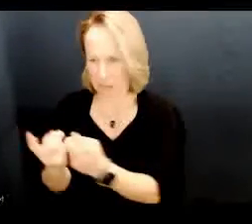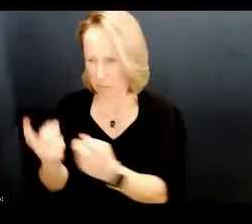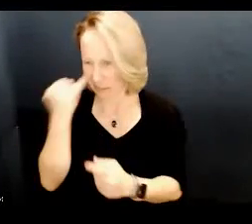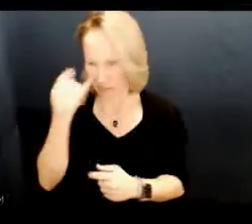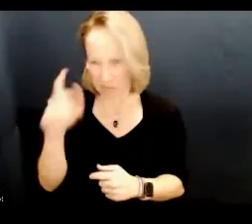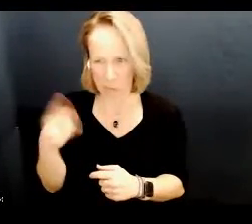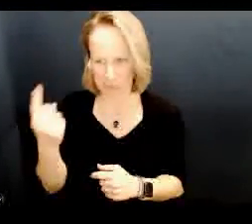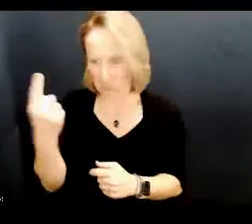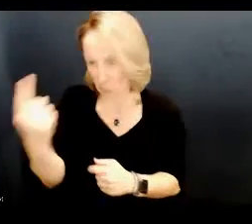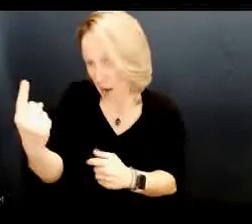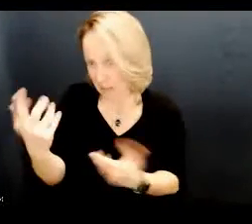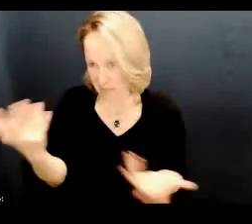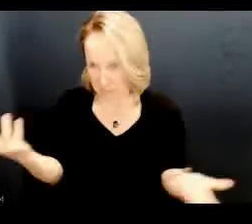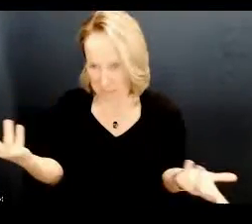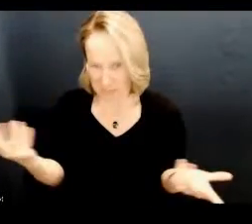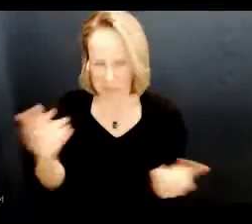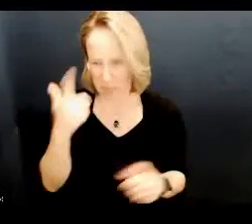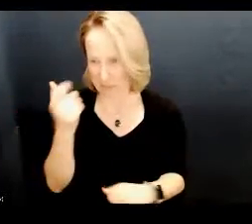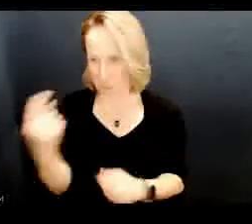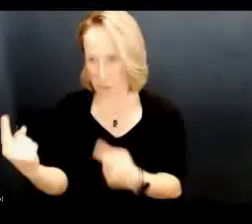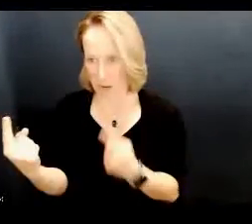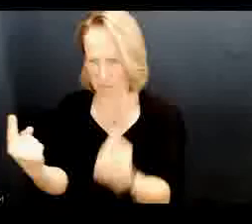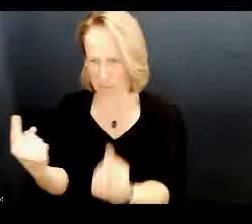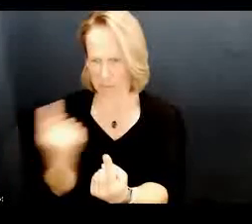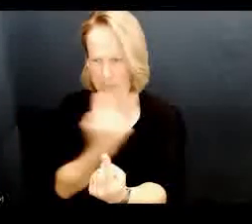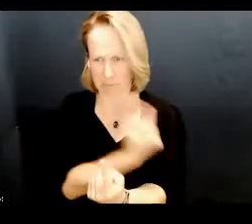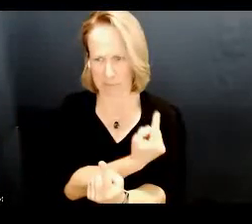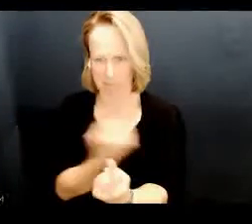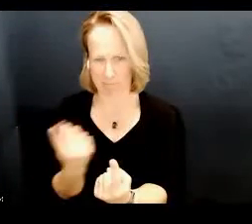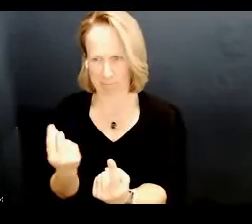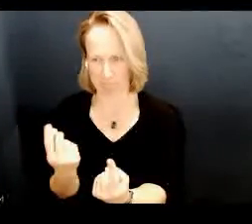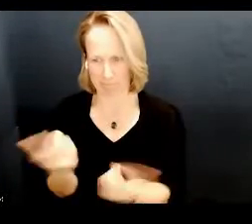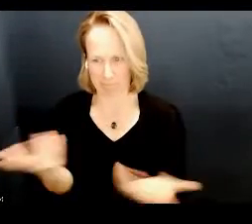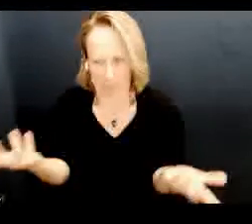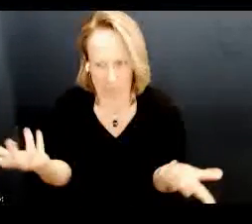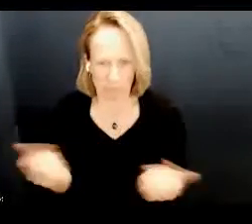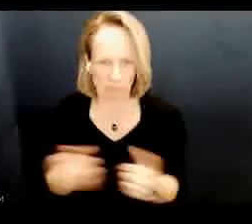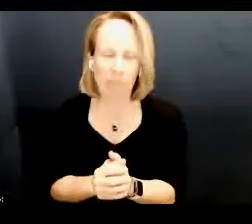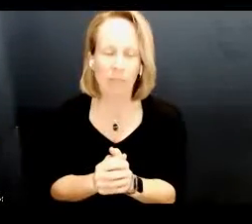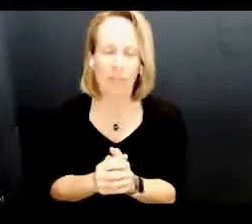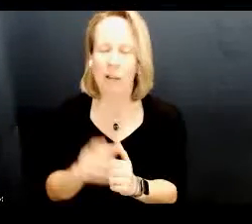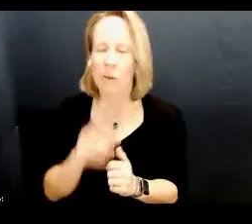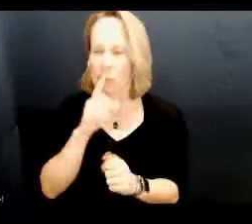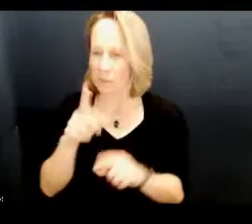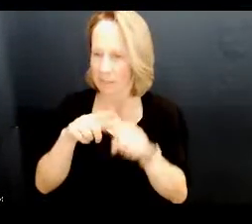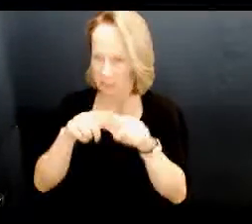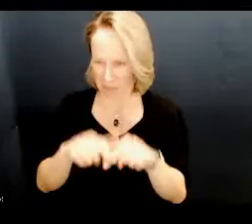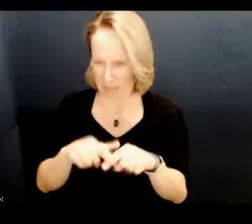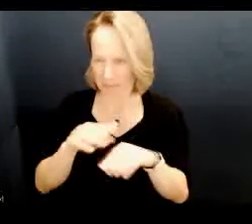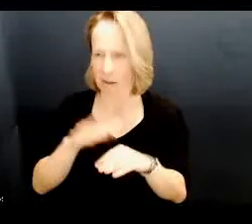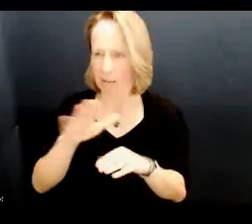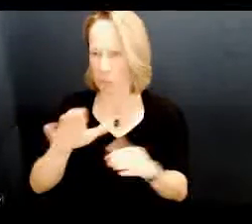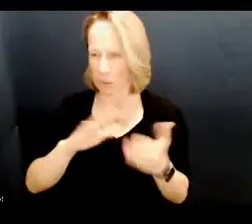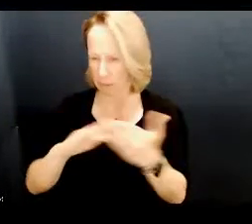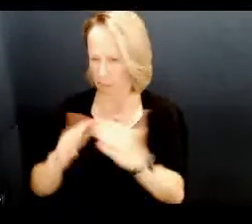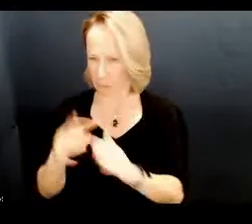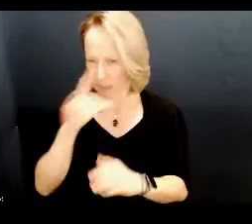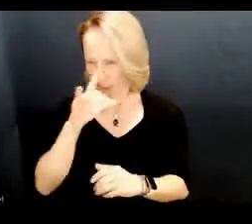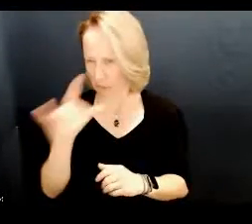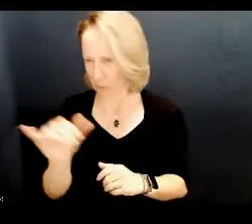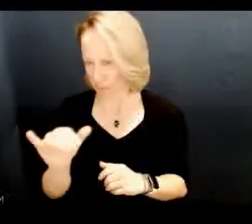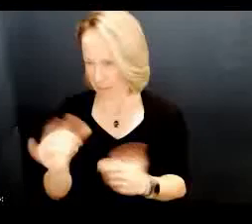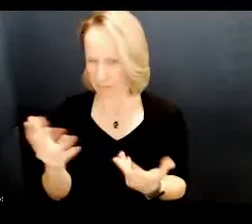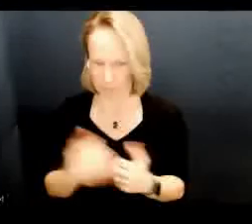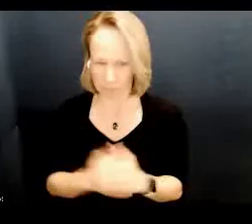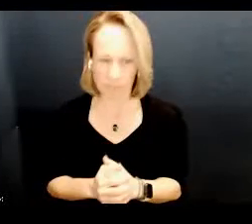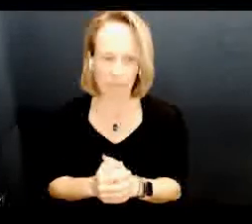work groups, right? Because it's just one person. So it's really just going to depend on what your community looks like. Another thing to